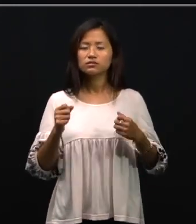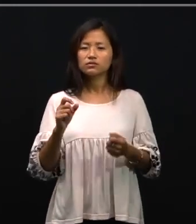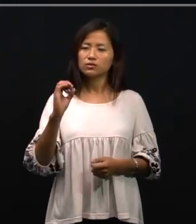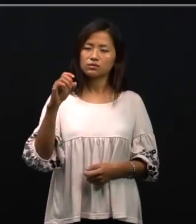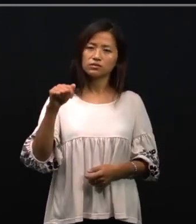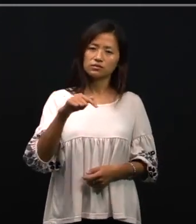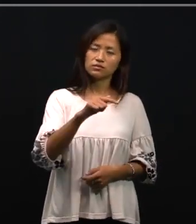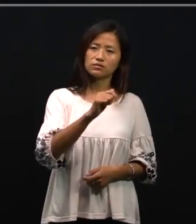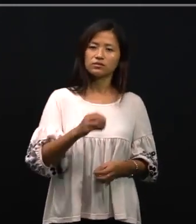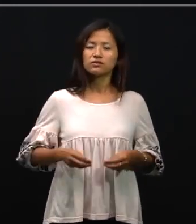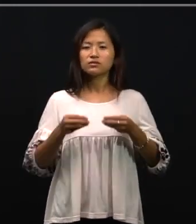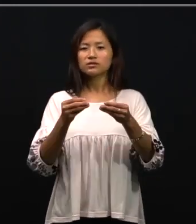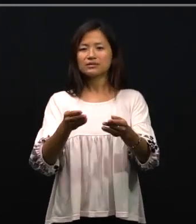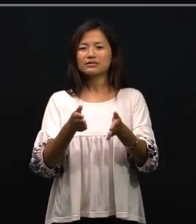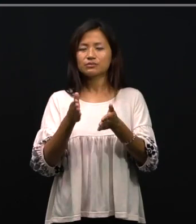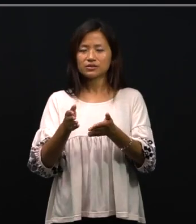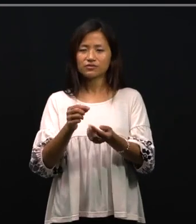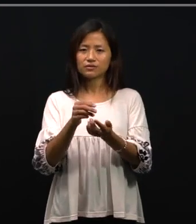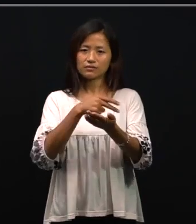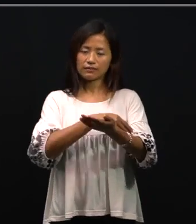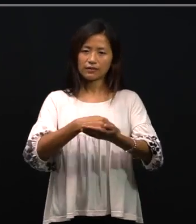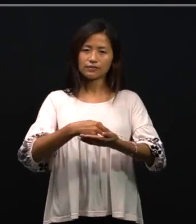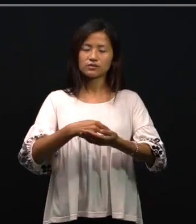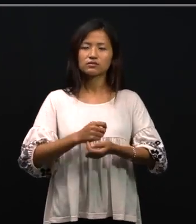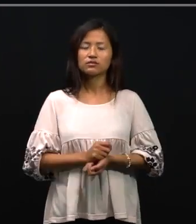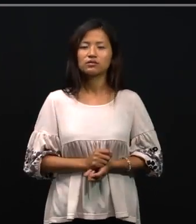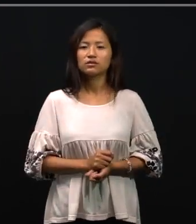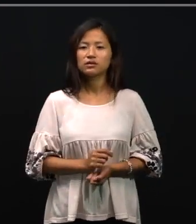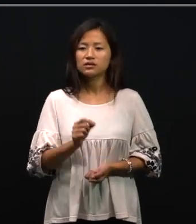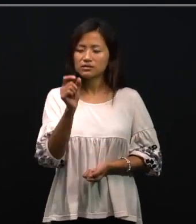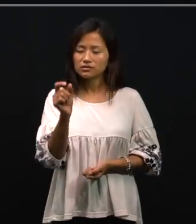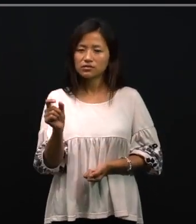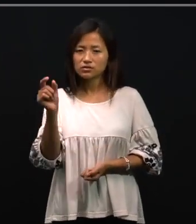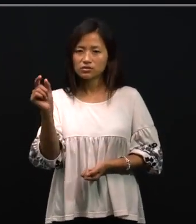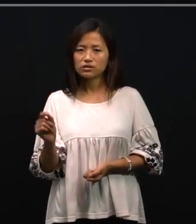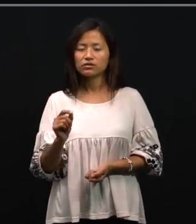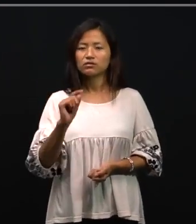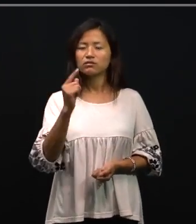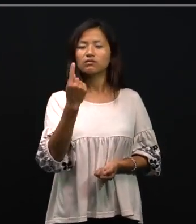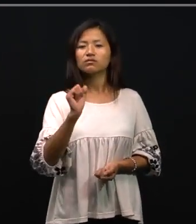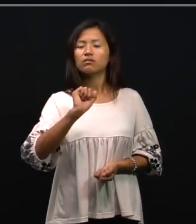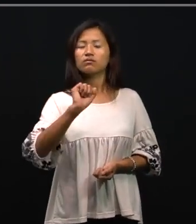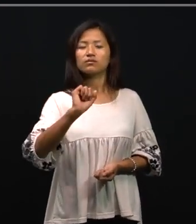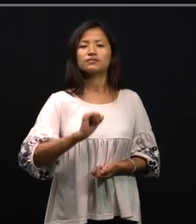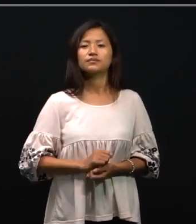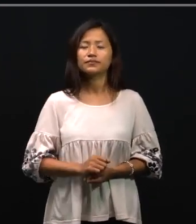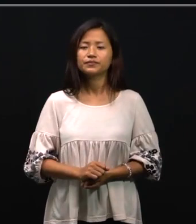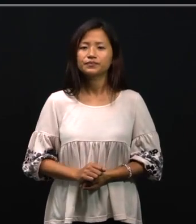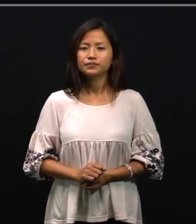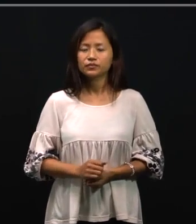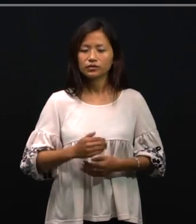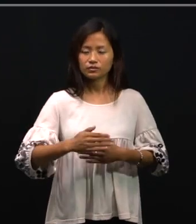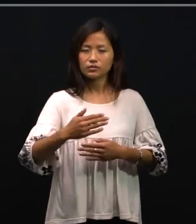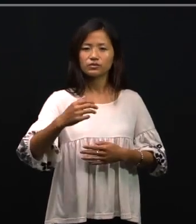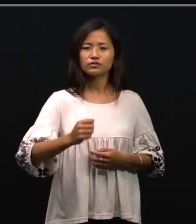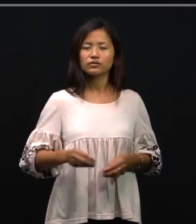have been given specific names. Names are given to each and every individual living organisms. And that process